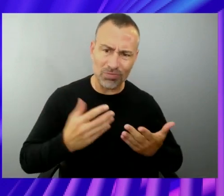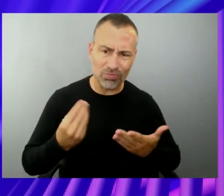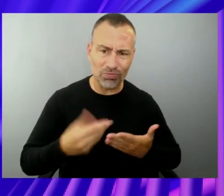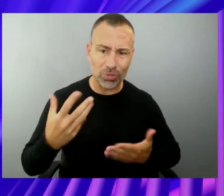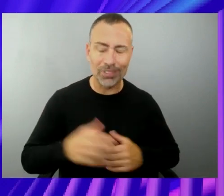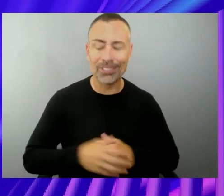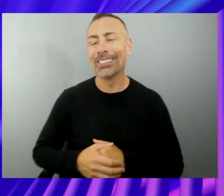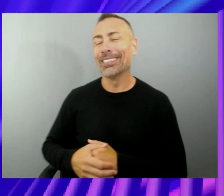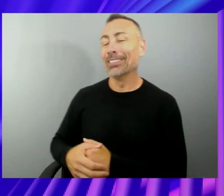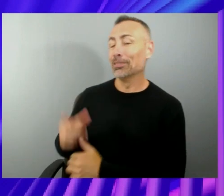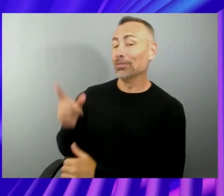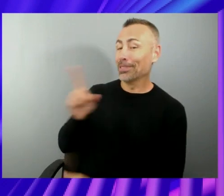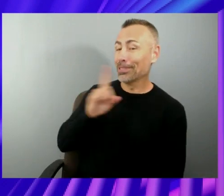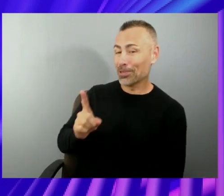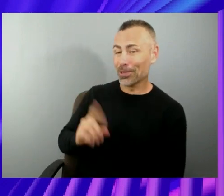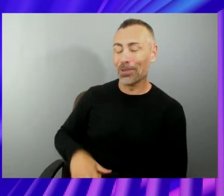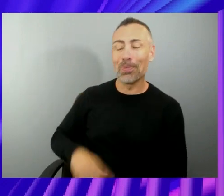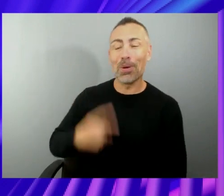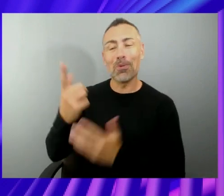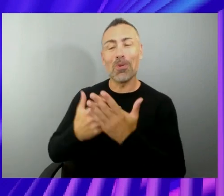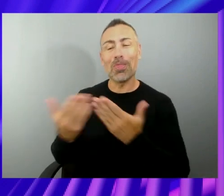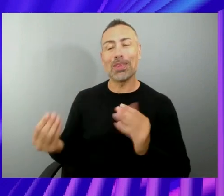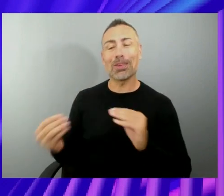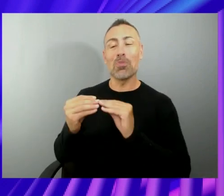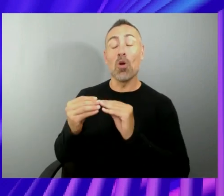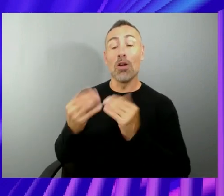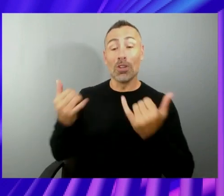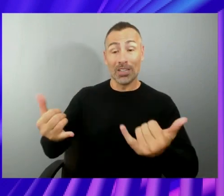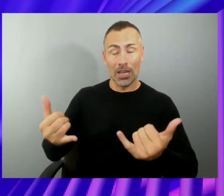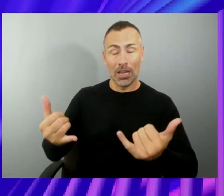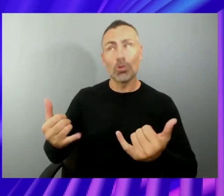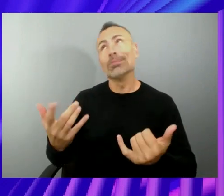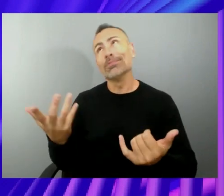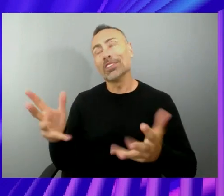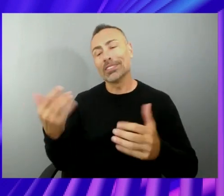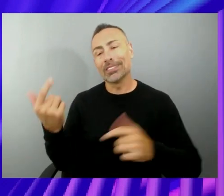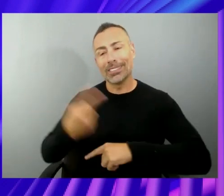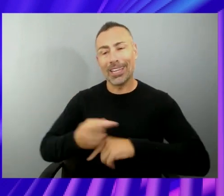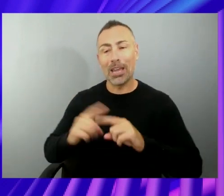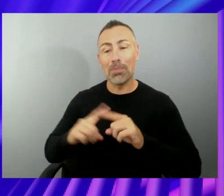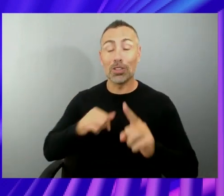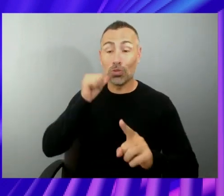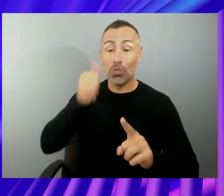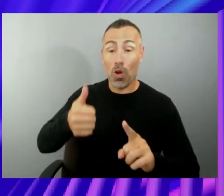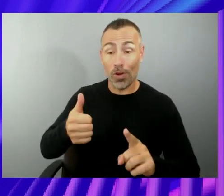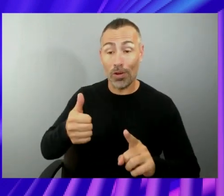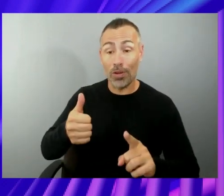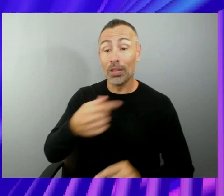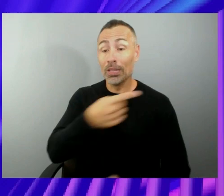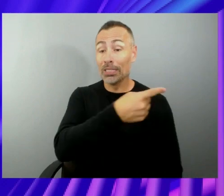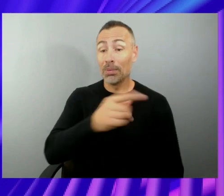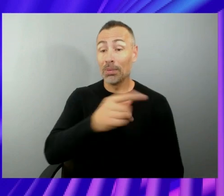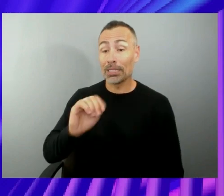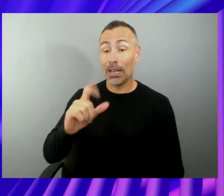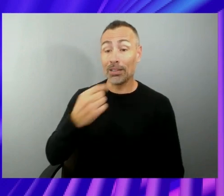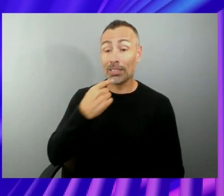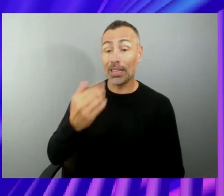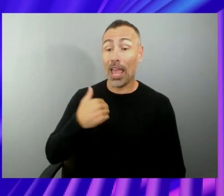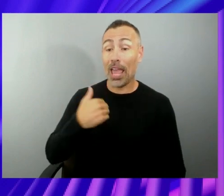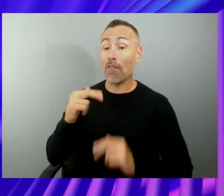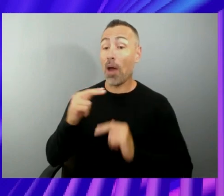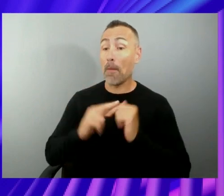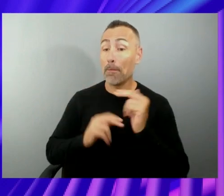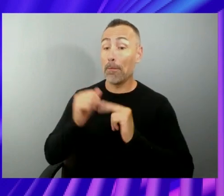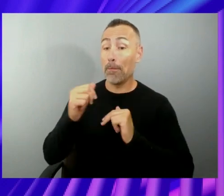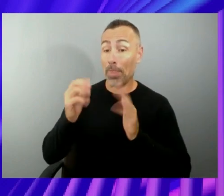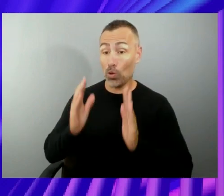already did it today, but for tomorrow, like Kyle said, they're hosting a builder session to